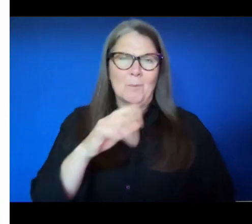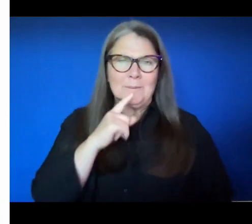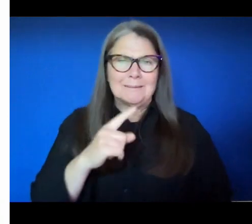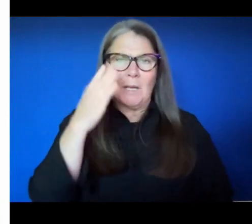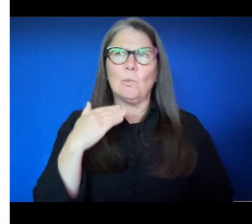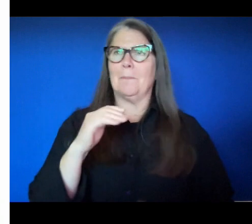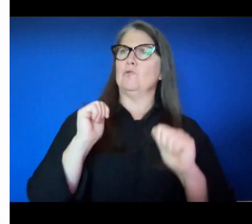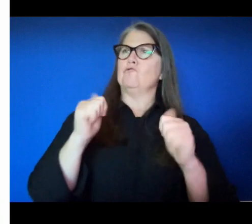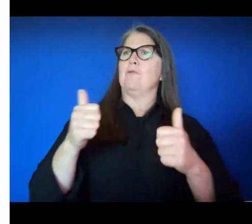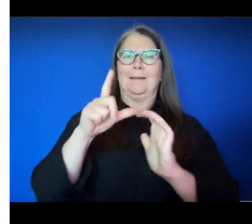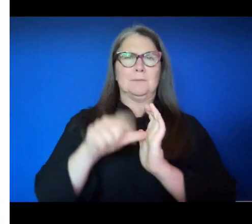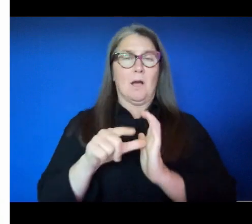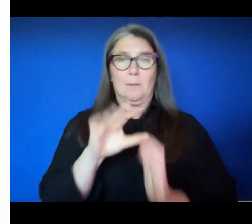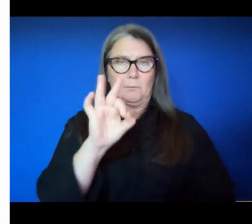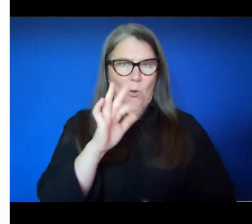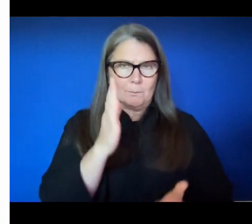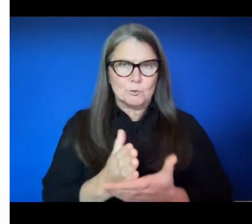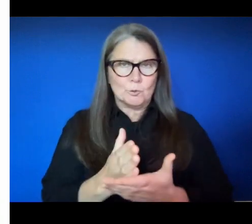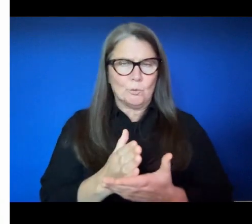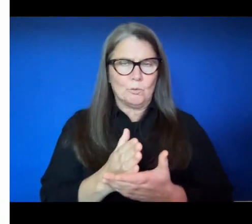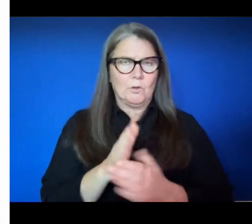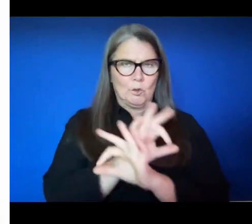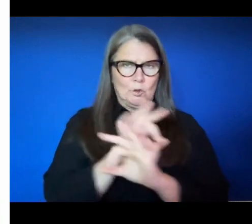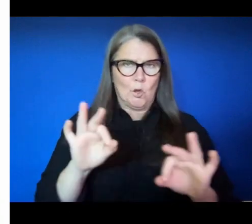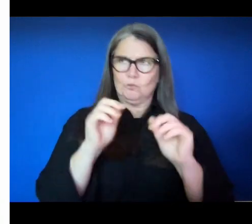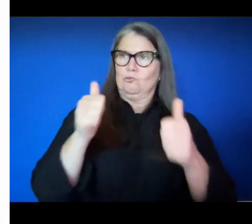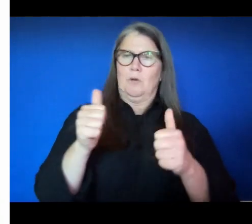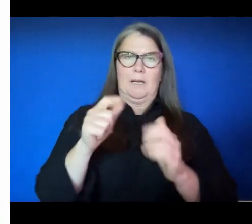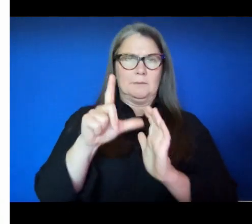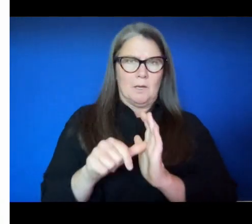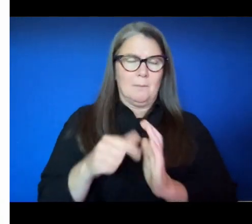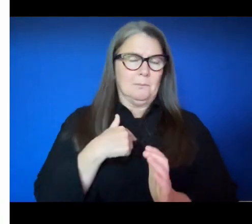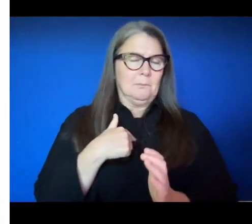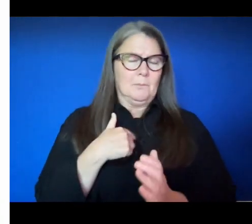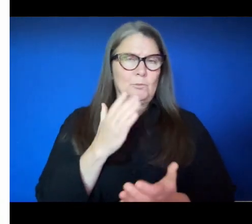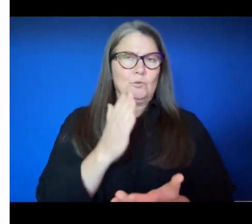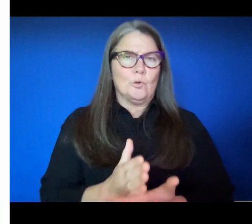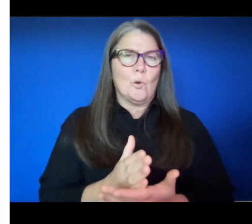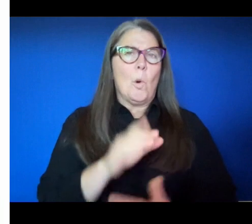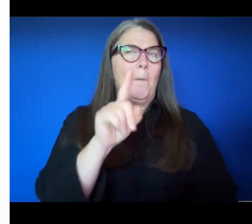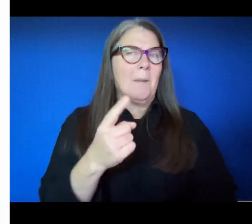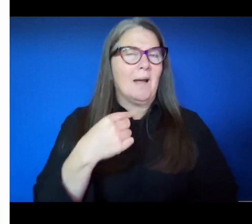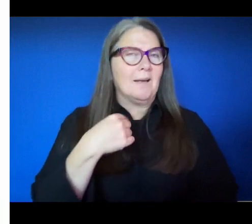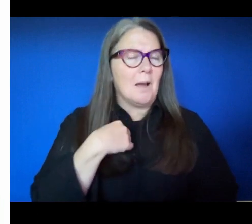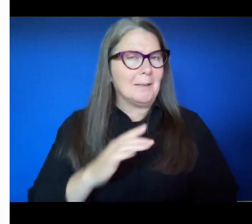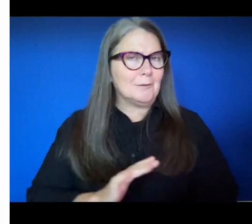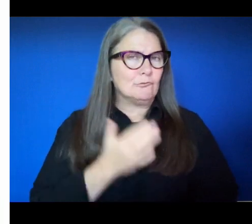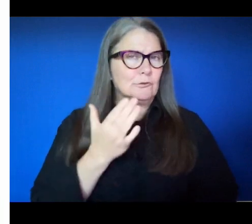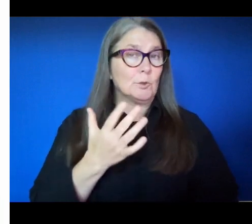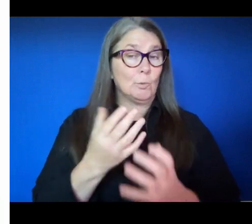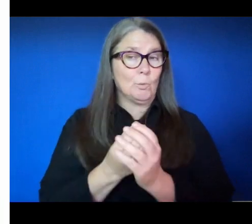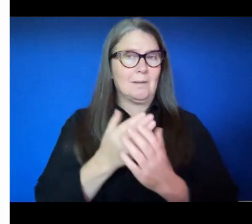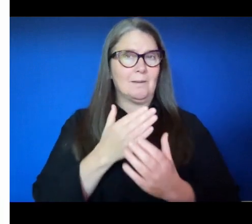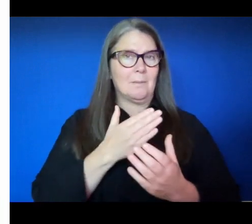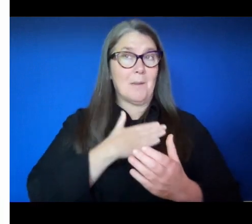I'm sure they didn't. But I was interested to sort of, with this work, to sort of flip the script